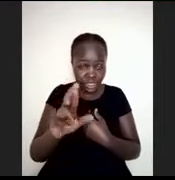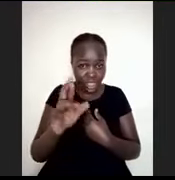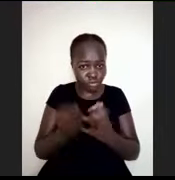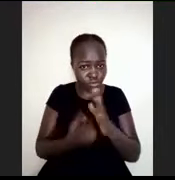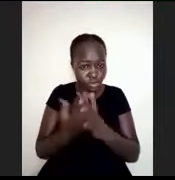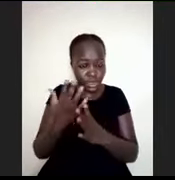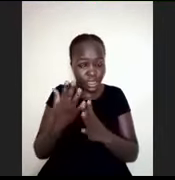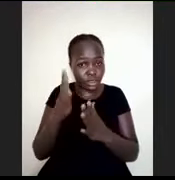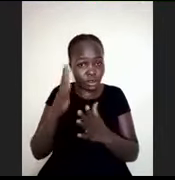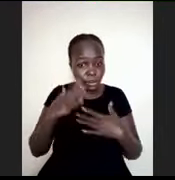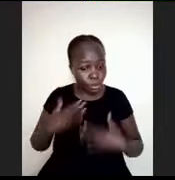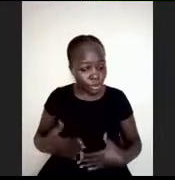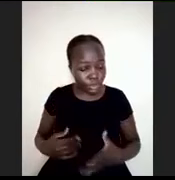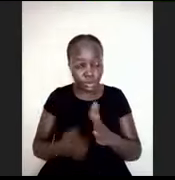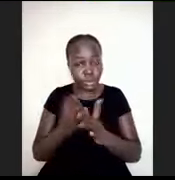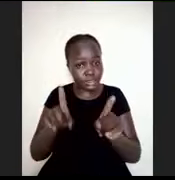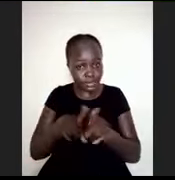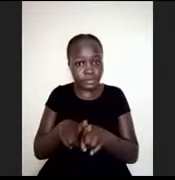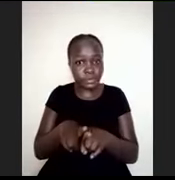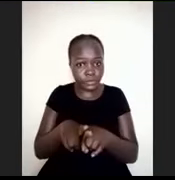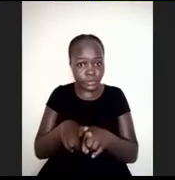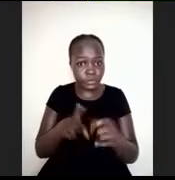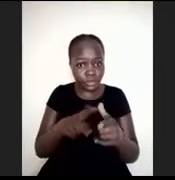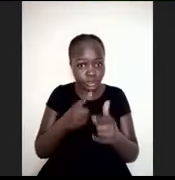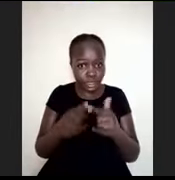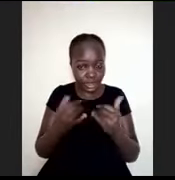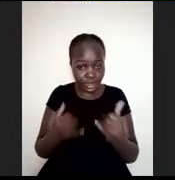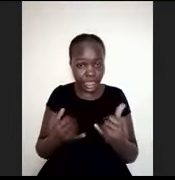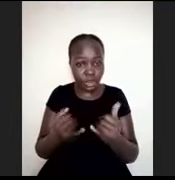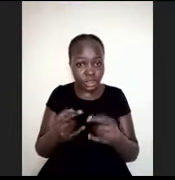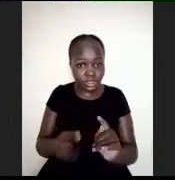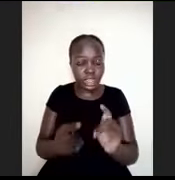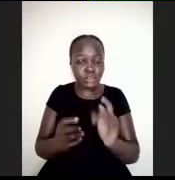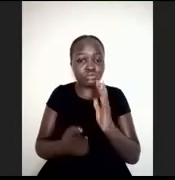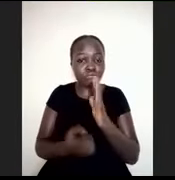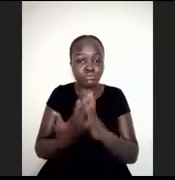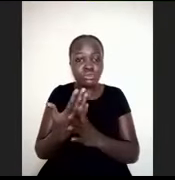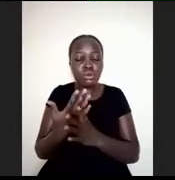body is growing up. Then now you're trying to grow up a baby.